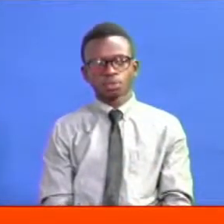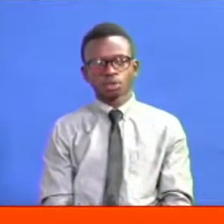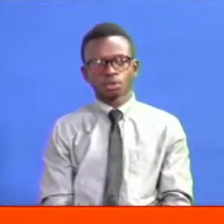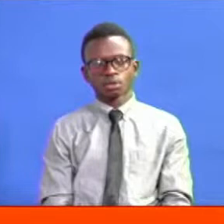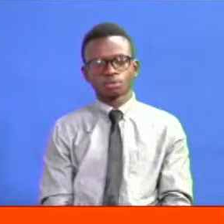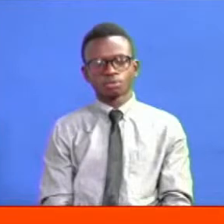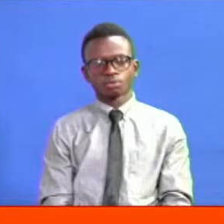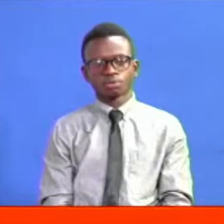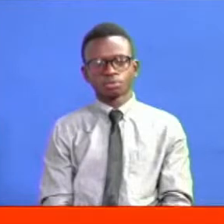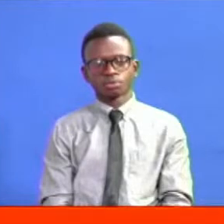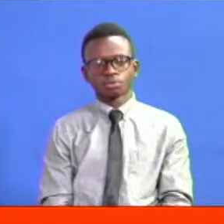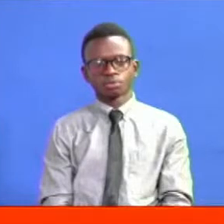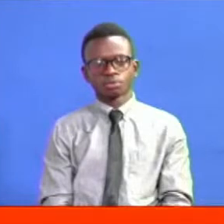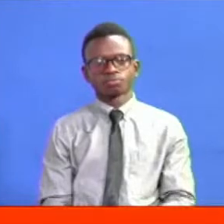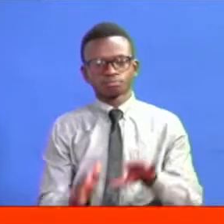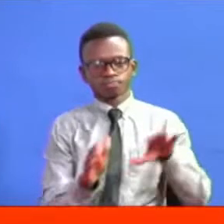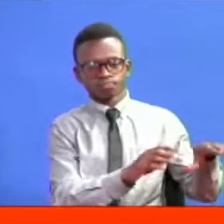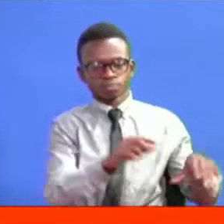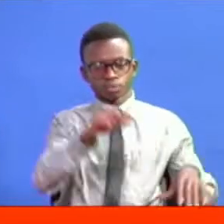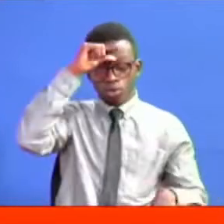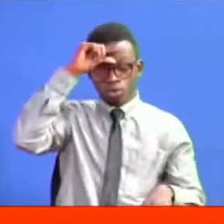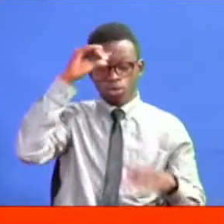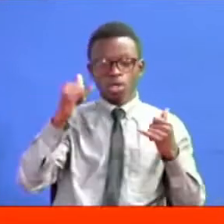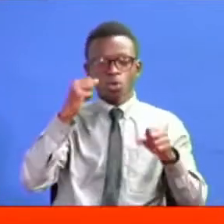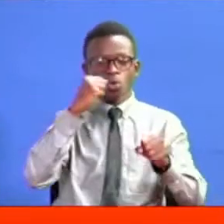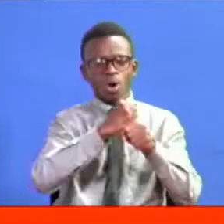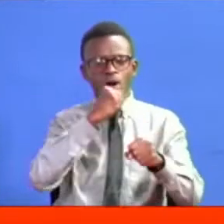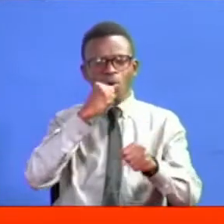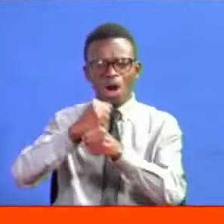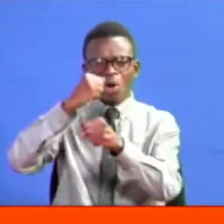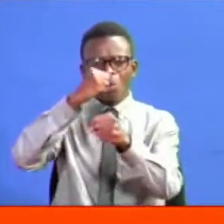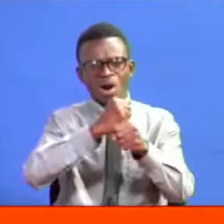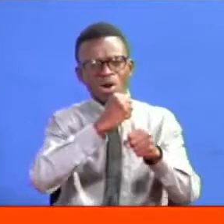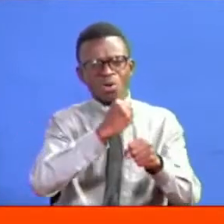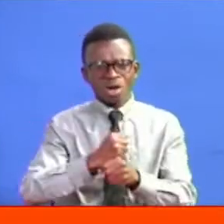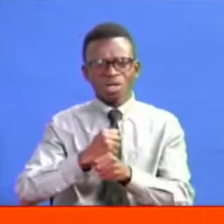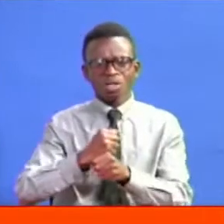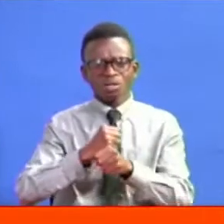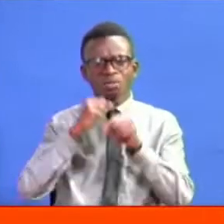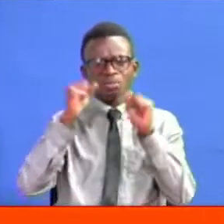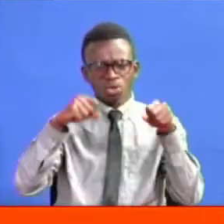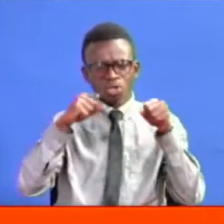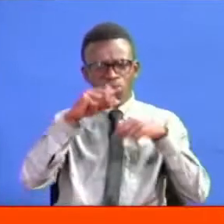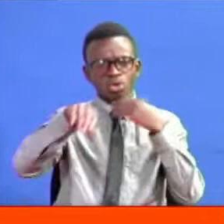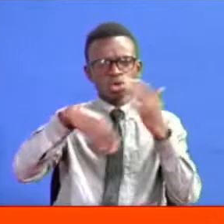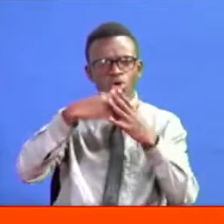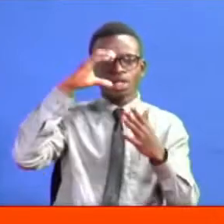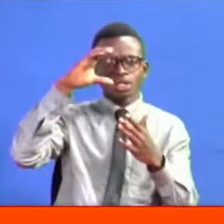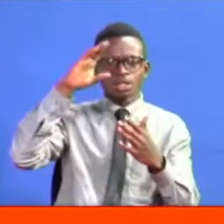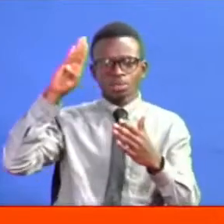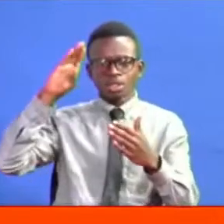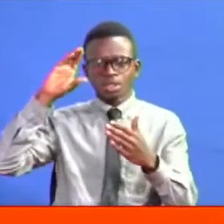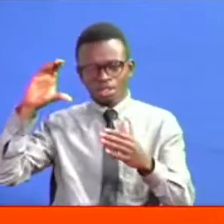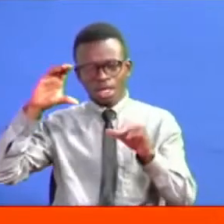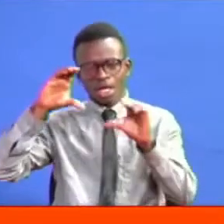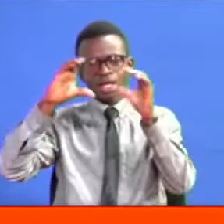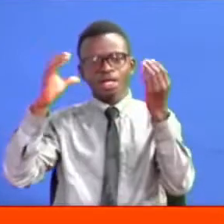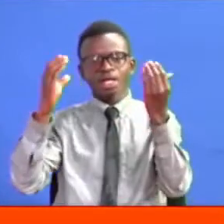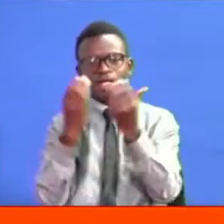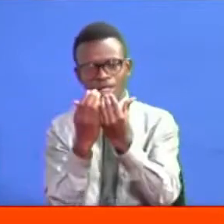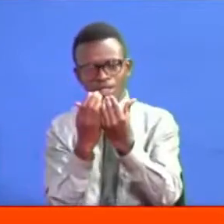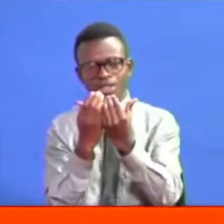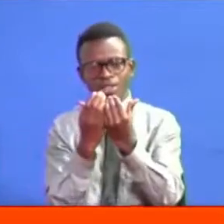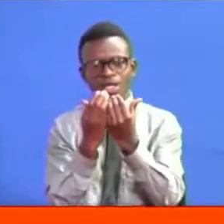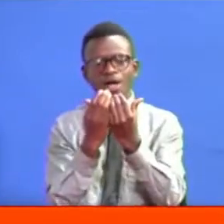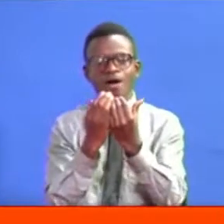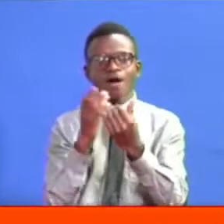Professionals will be. Moving on, the government is working round the clock to ensure all the competency-based curriculum (CBC) classrooms